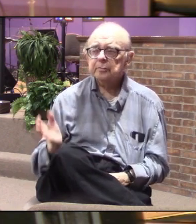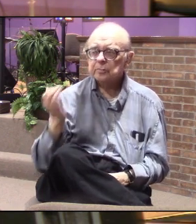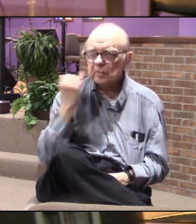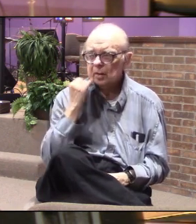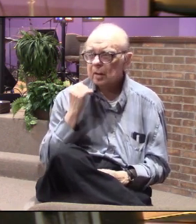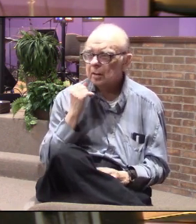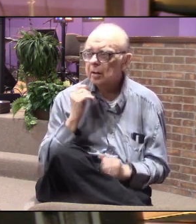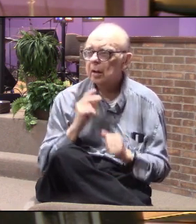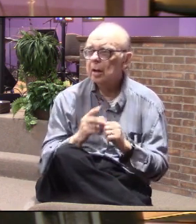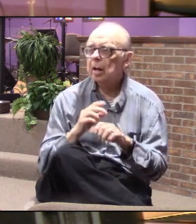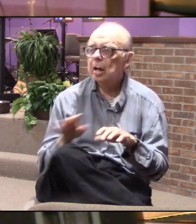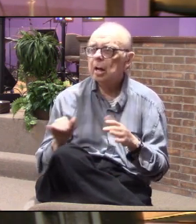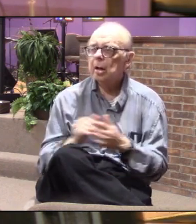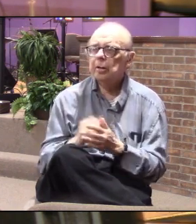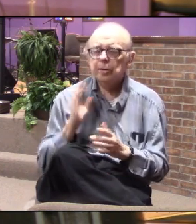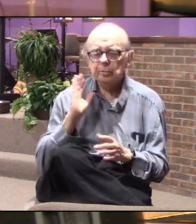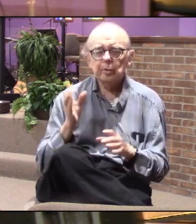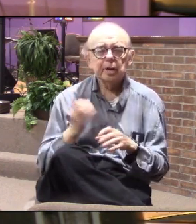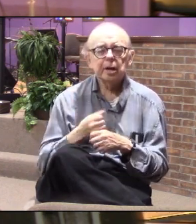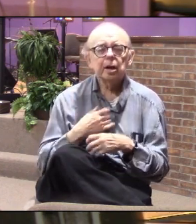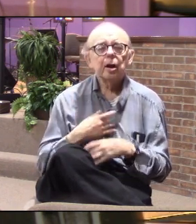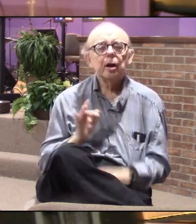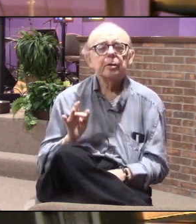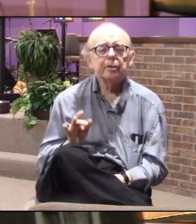keep doing that, you're going to get hurt?